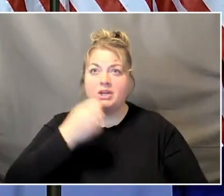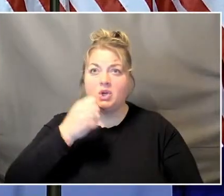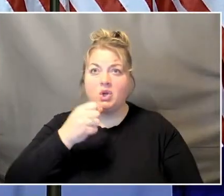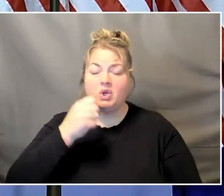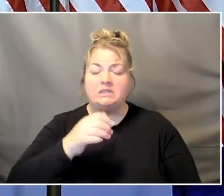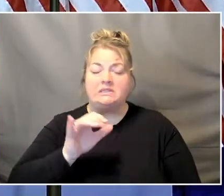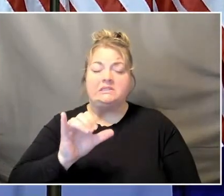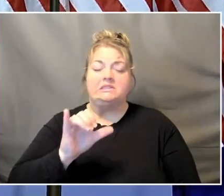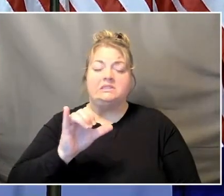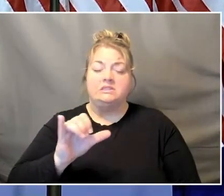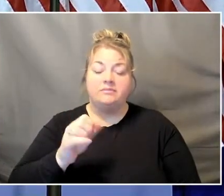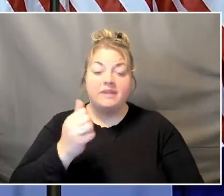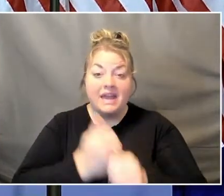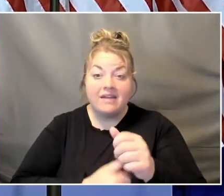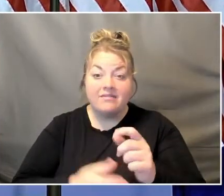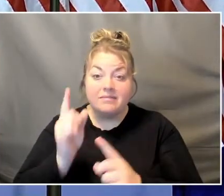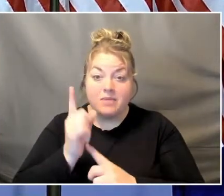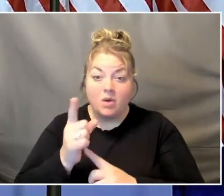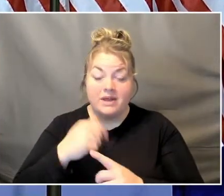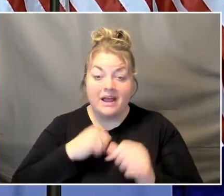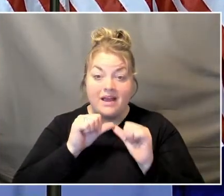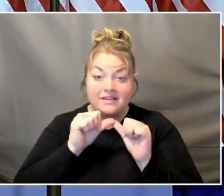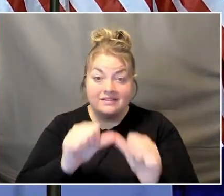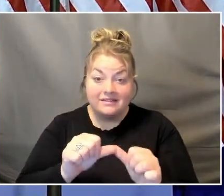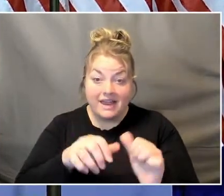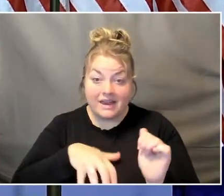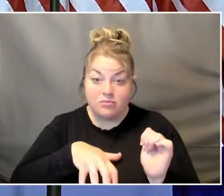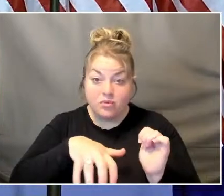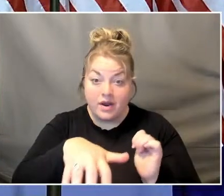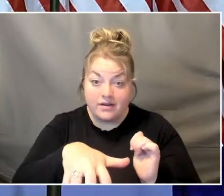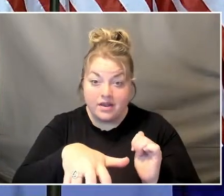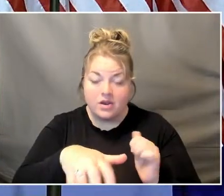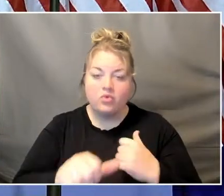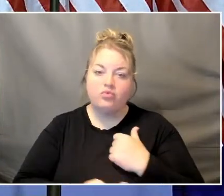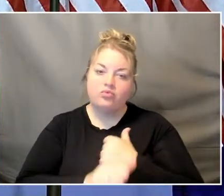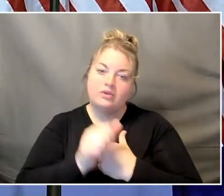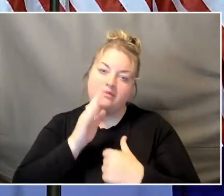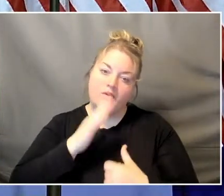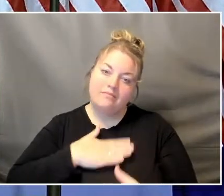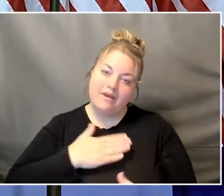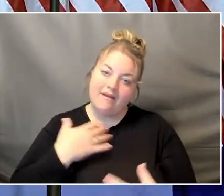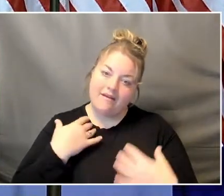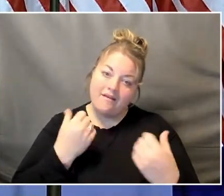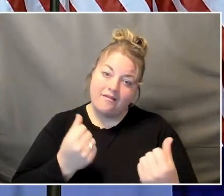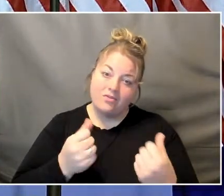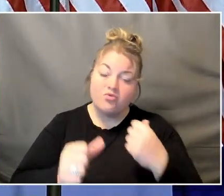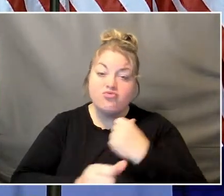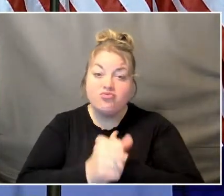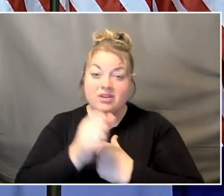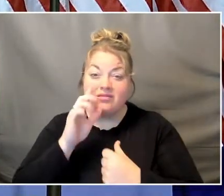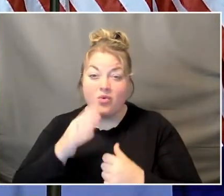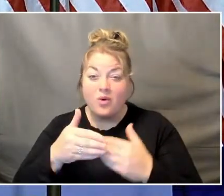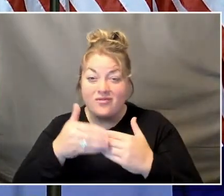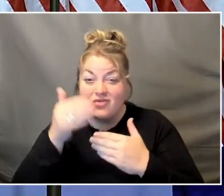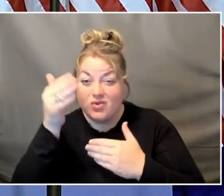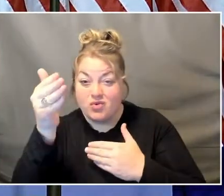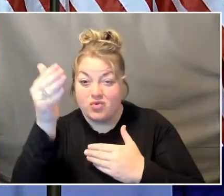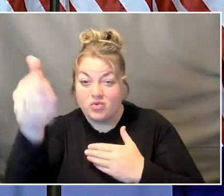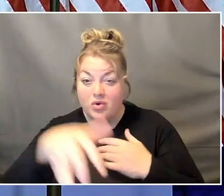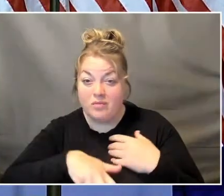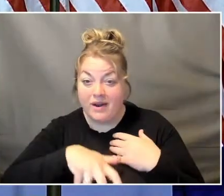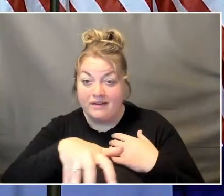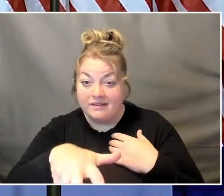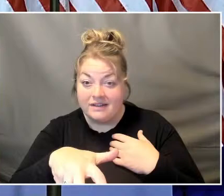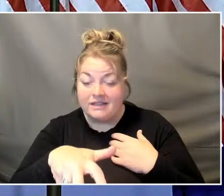And with every minute that I stayed pregnant, the risks to my health and to a future pregnancy were growing. At that moment, my whole